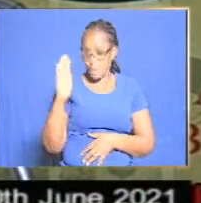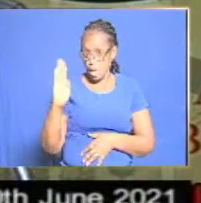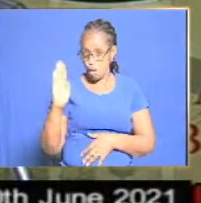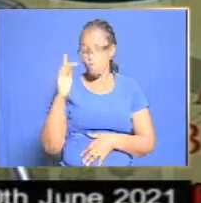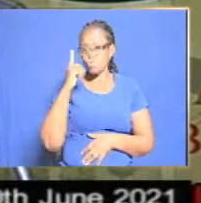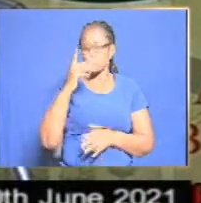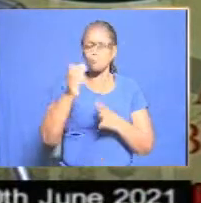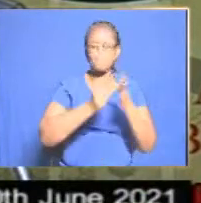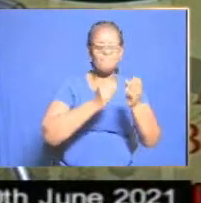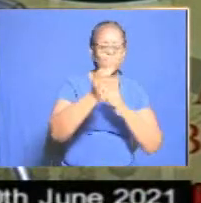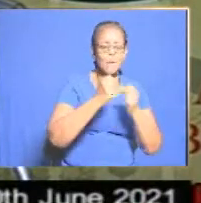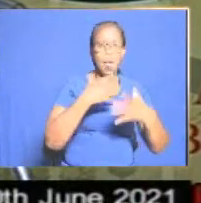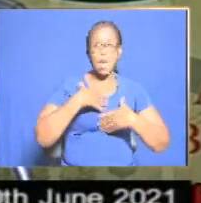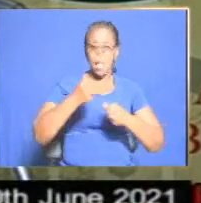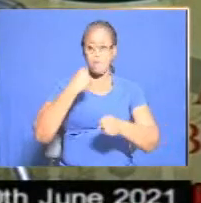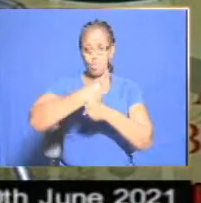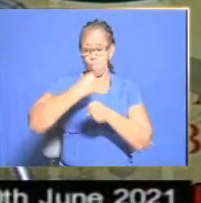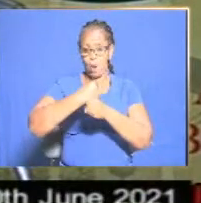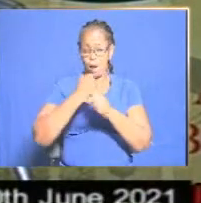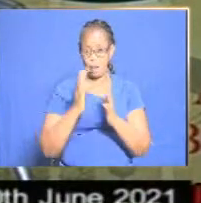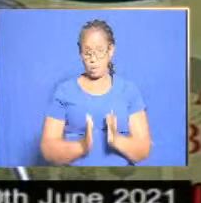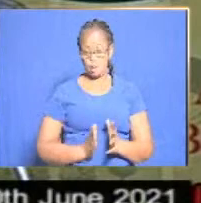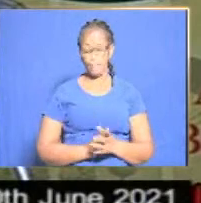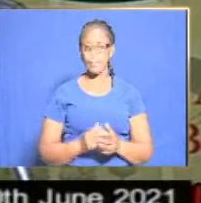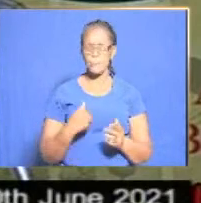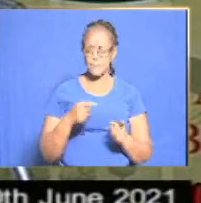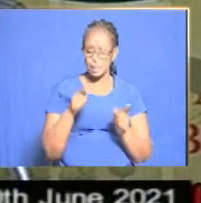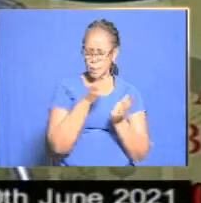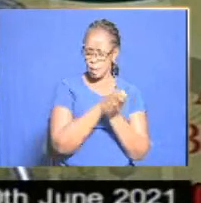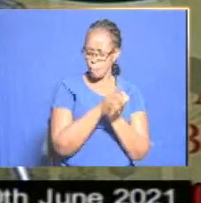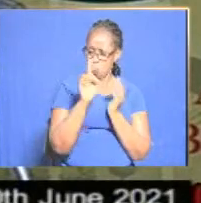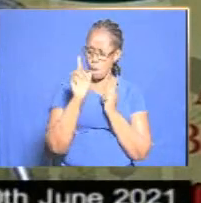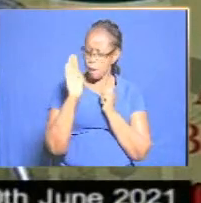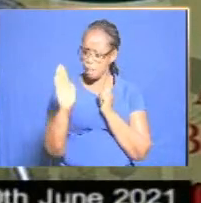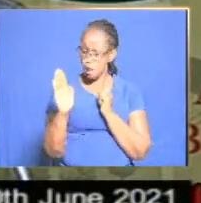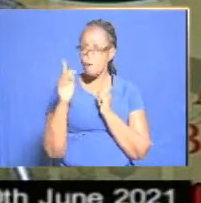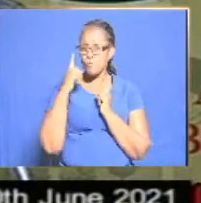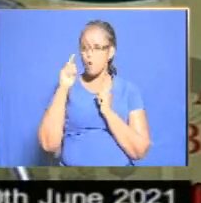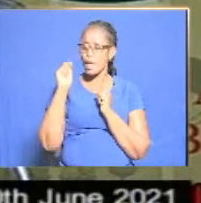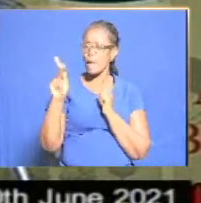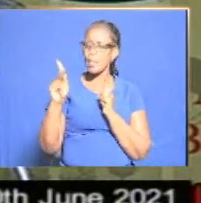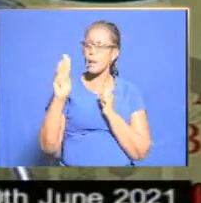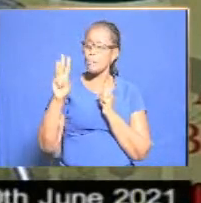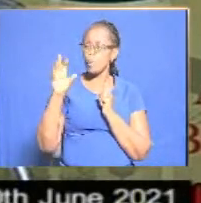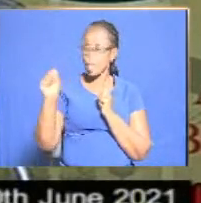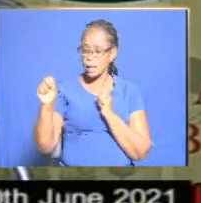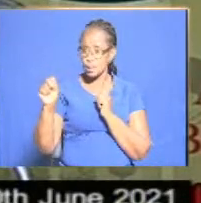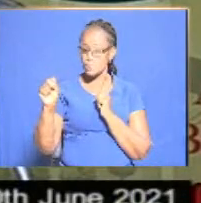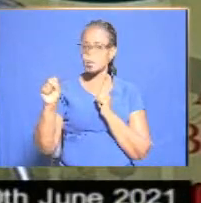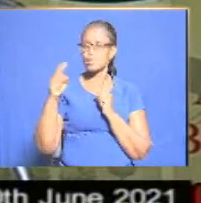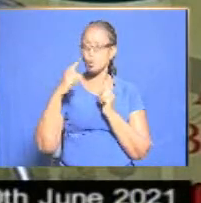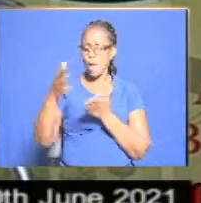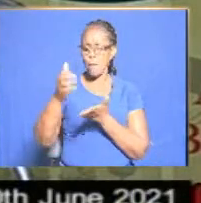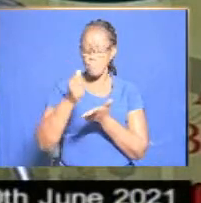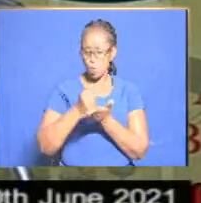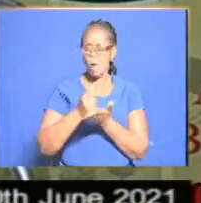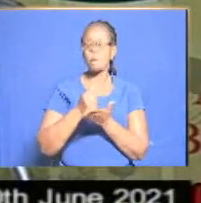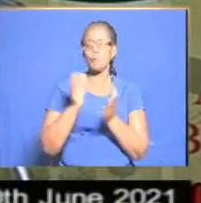Mr. Speaker, I have also set aside ₱1 billion for Kenya Wildlife Services to employ community